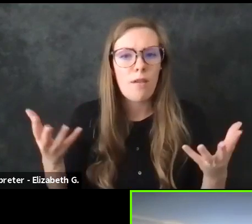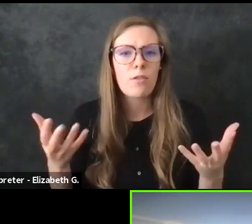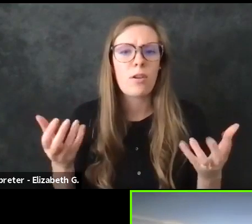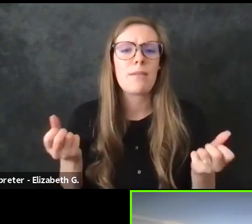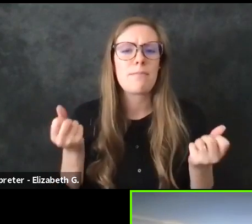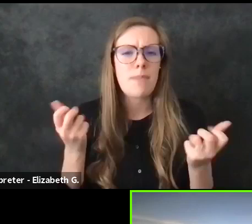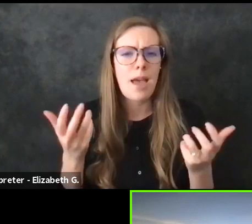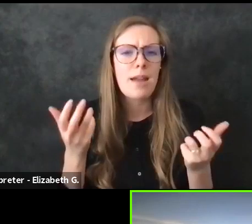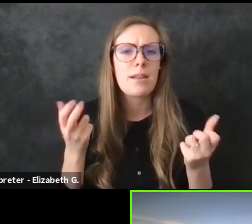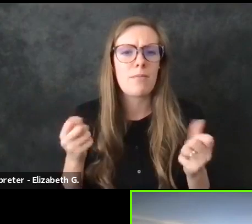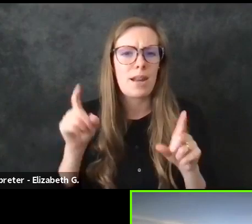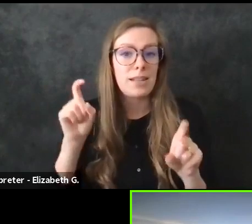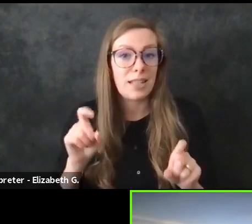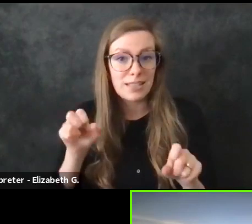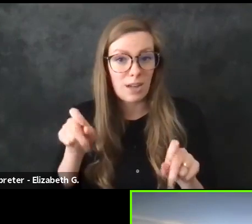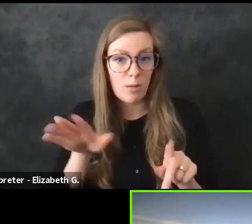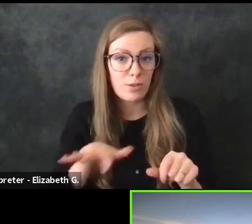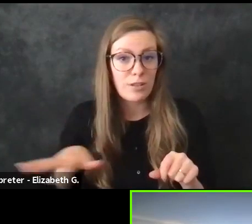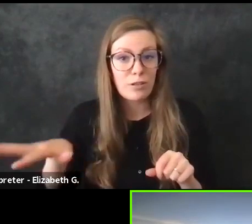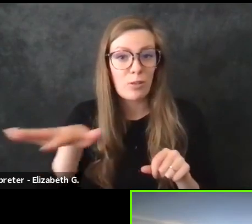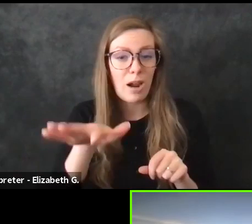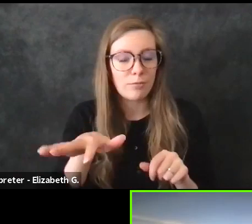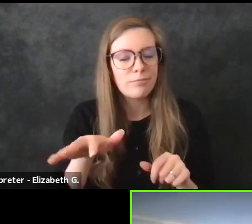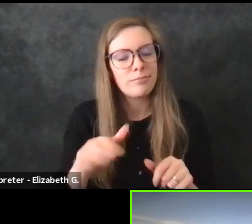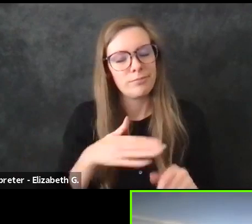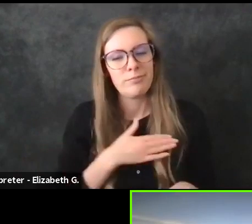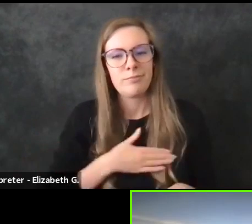through these providers. Please do go to